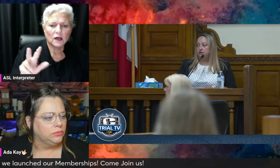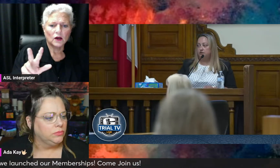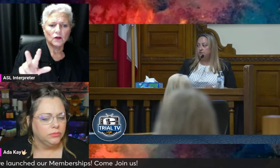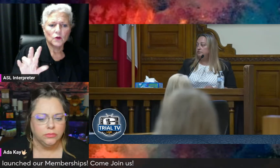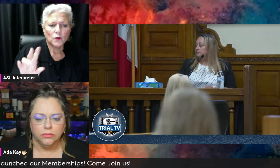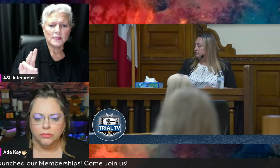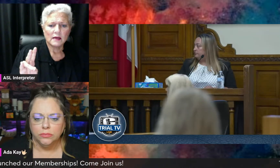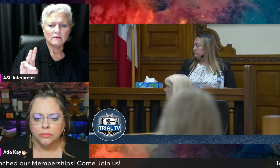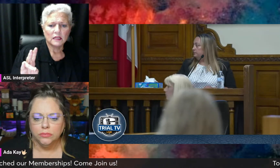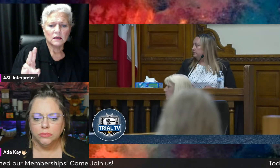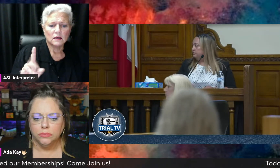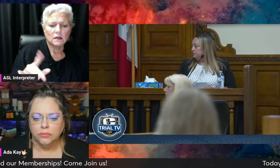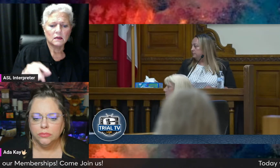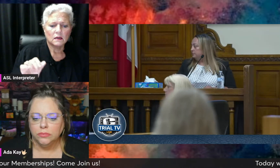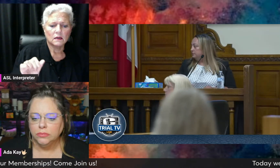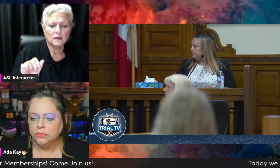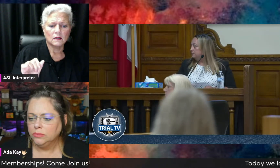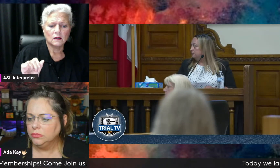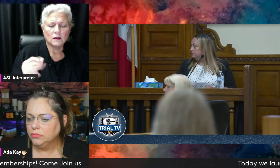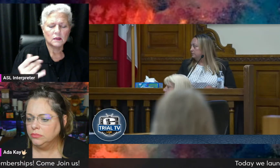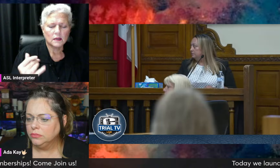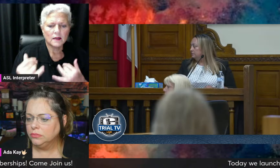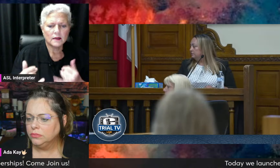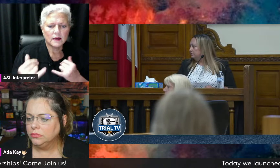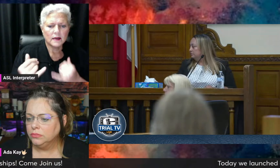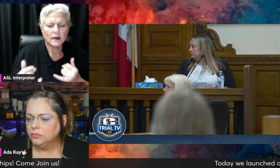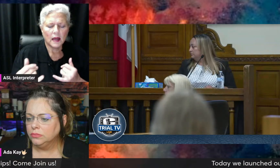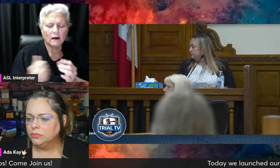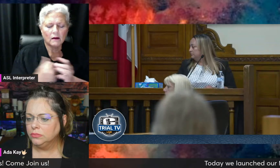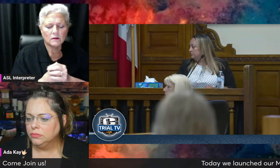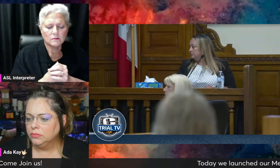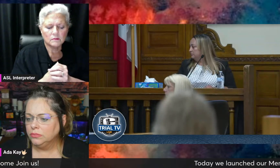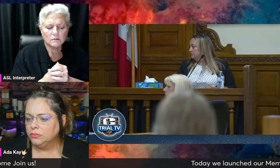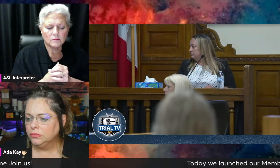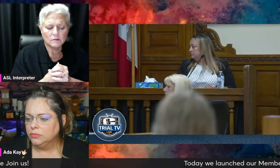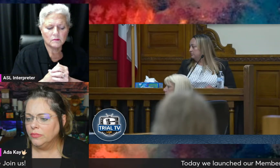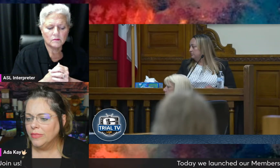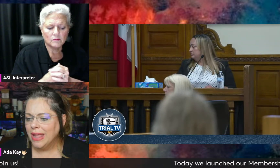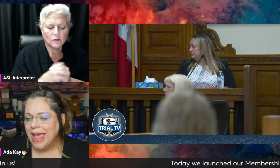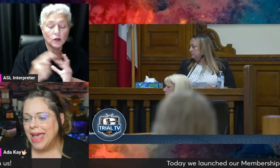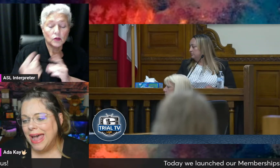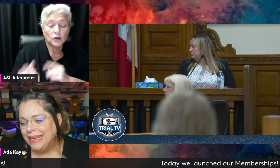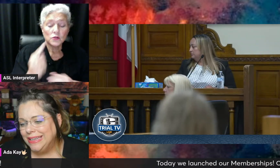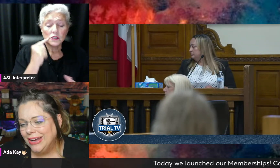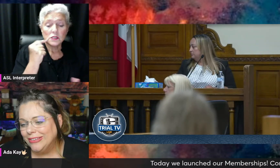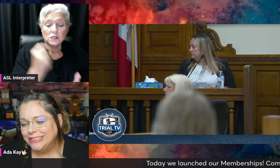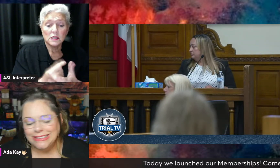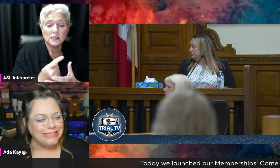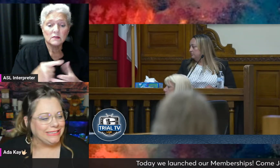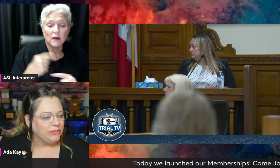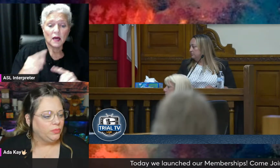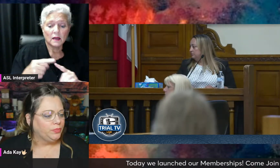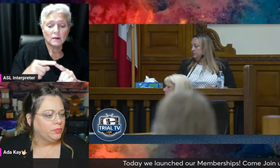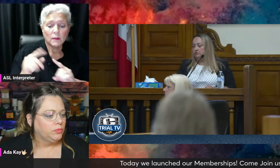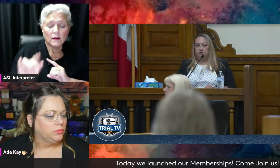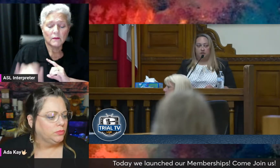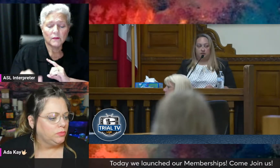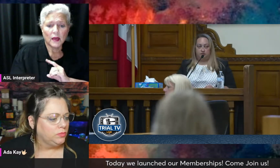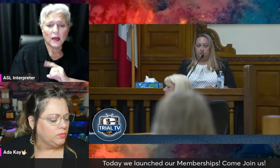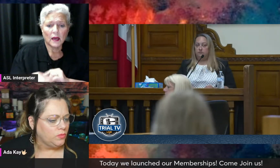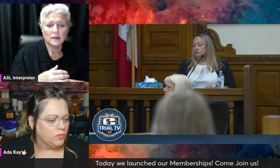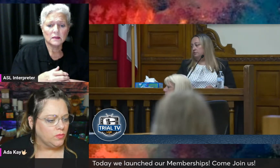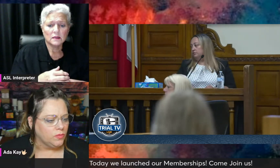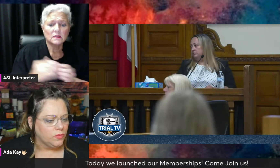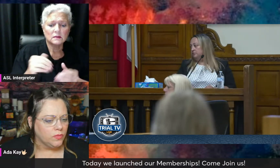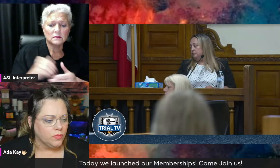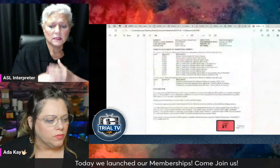37? Yes. Now, and you just testified about that Hey, in Karen. some detail, didn't you?